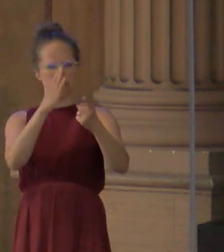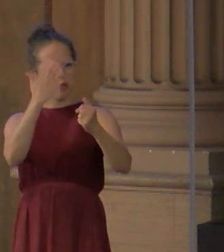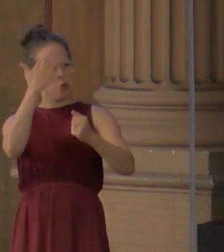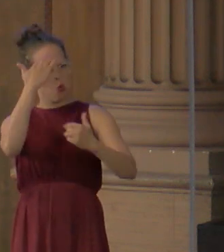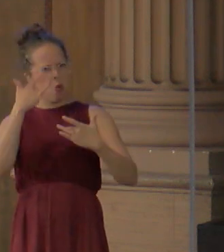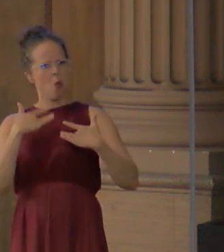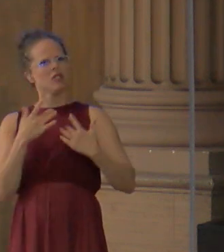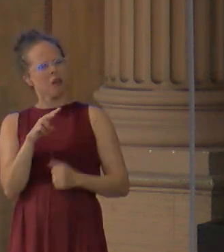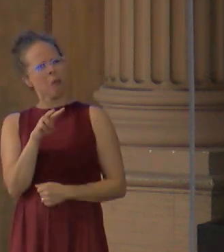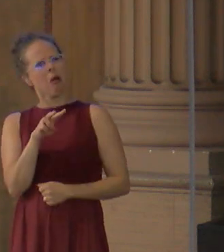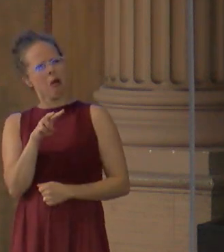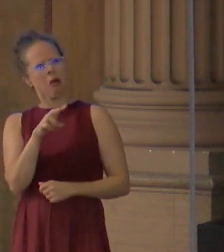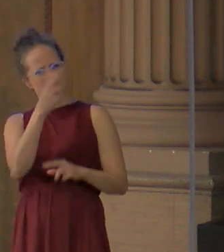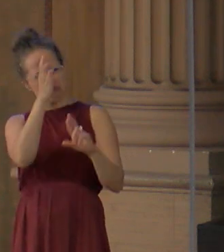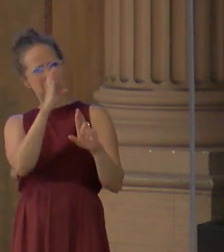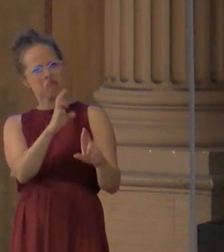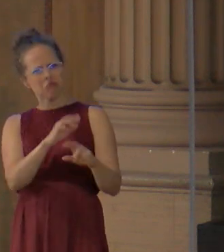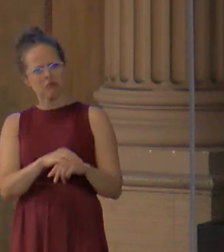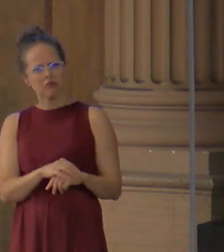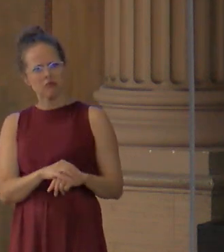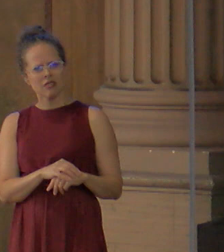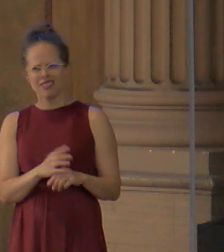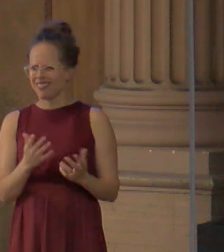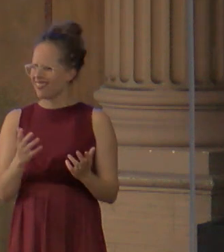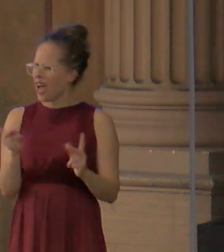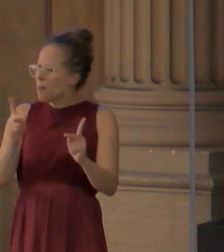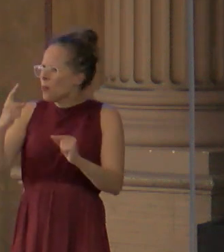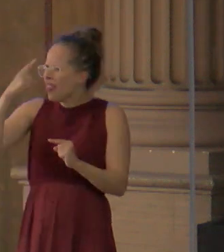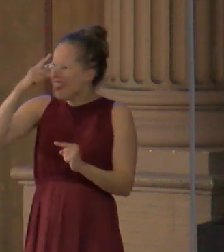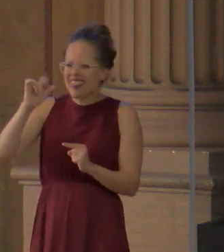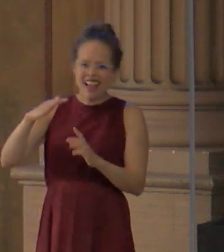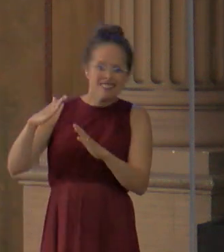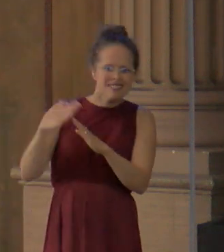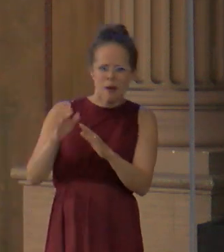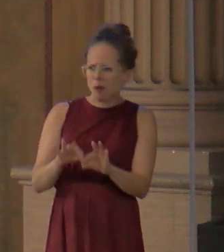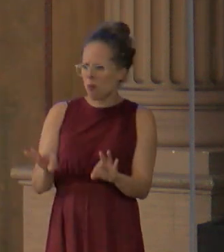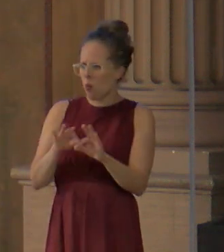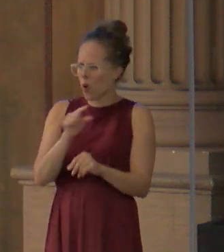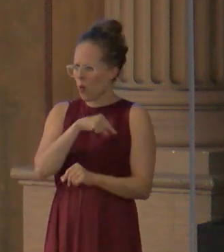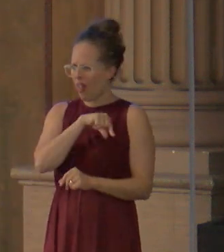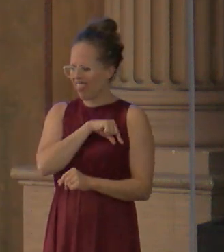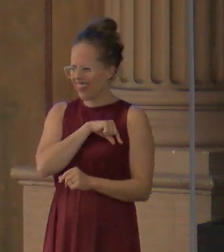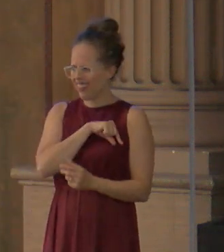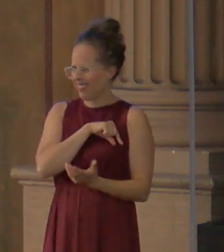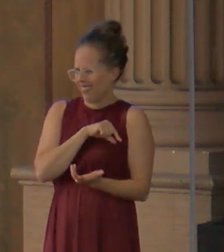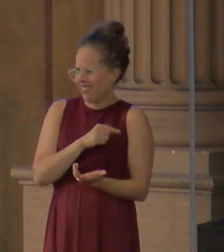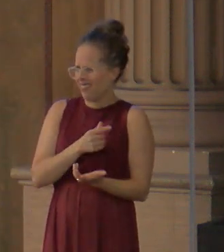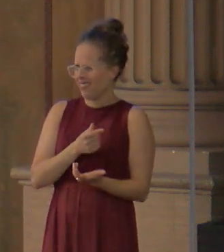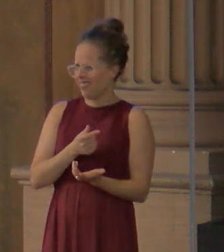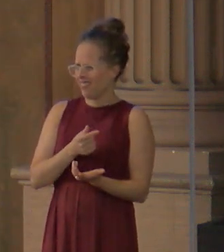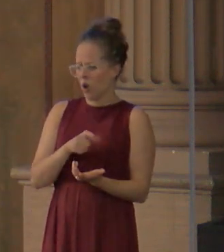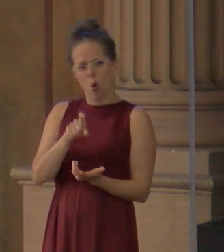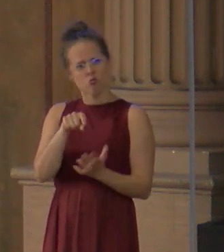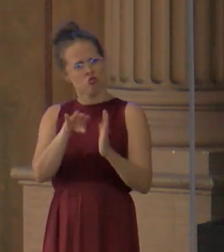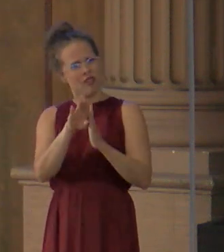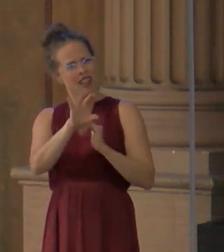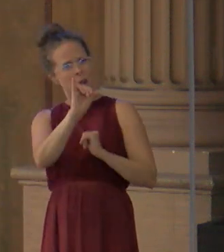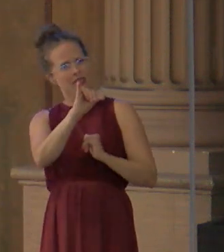know what they're thinking. But they say it as if, that's the most important quality or character quality we should